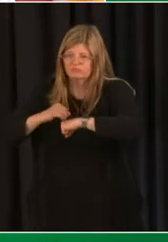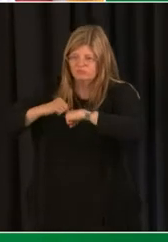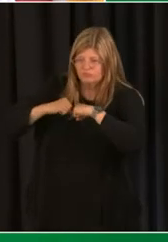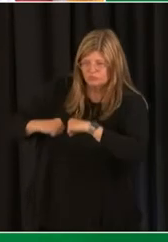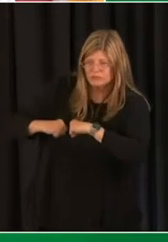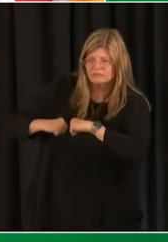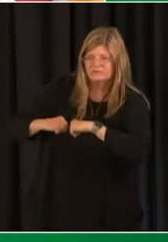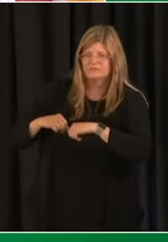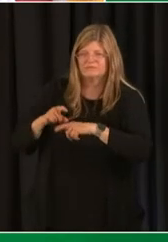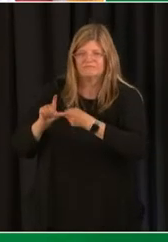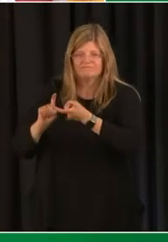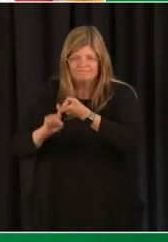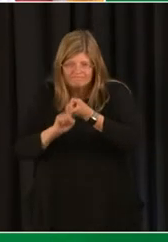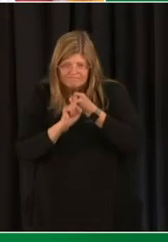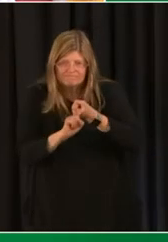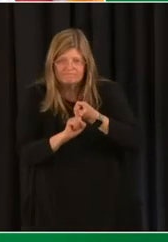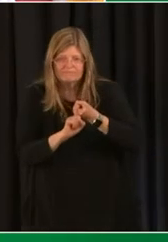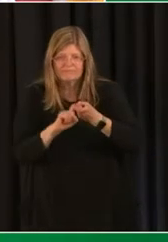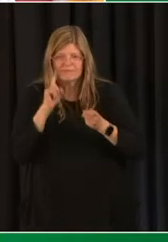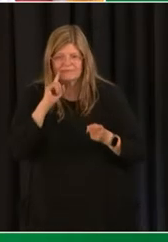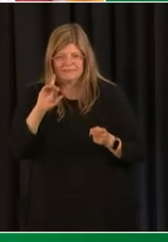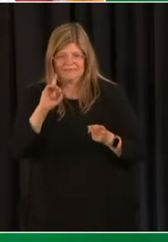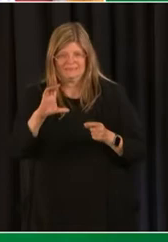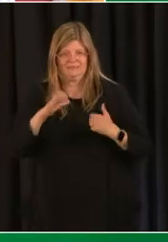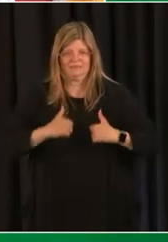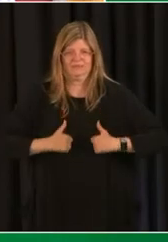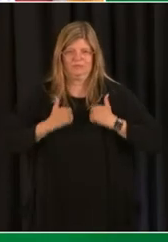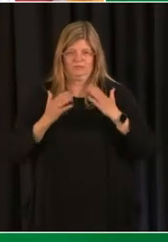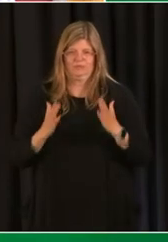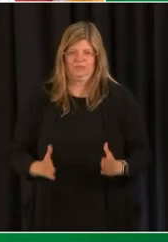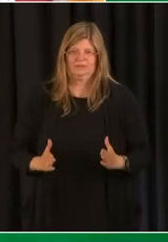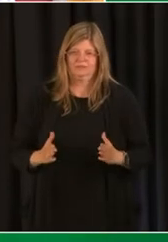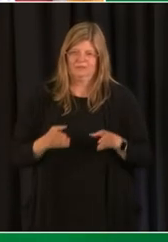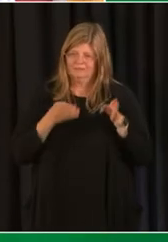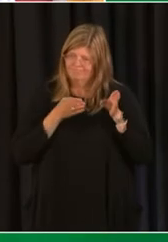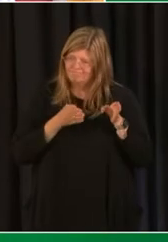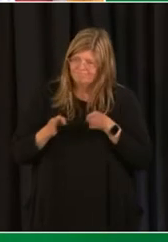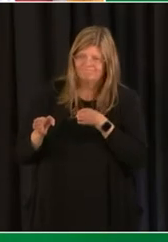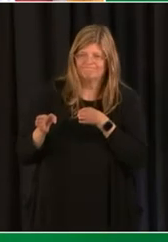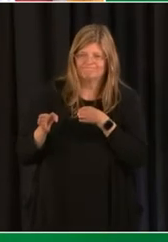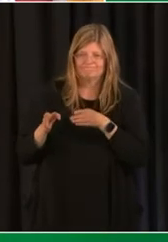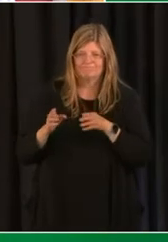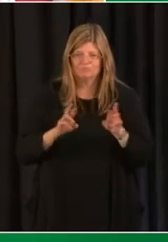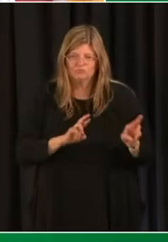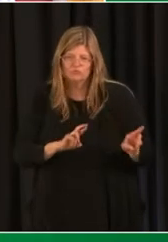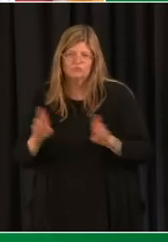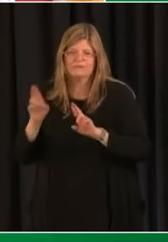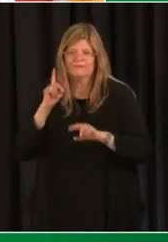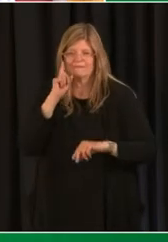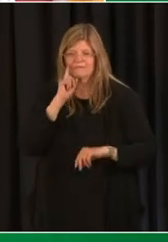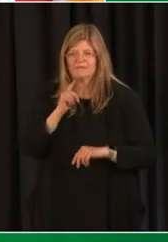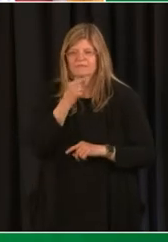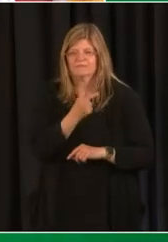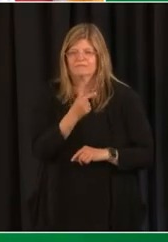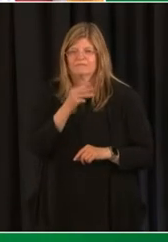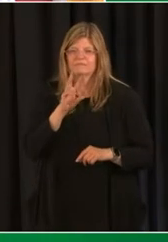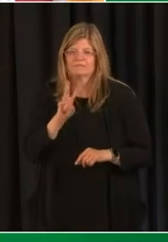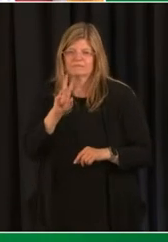protector, and friend for DC residents turning to the doorstep for the Greater Washington Urban League for